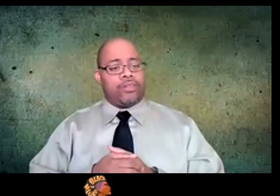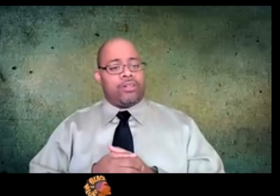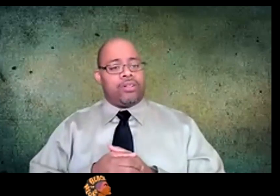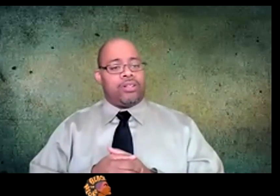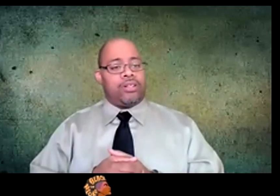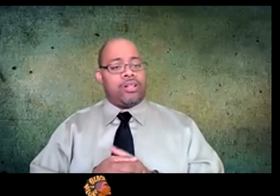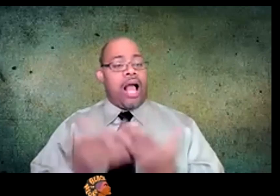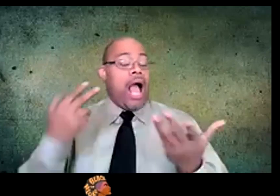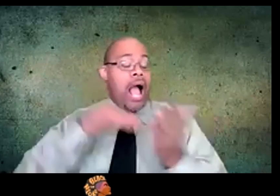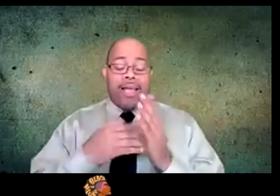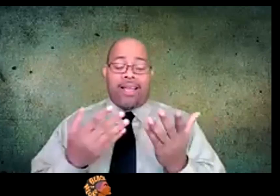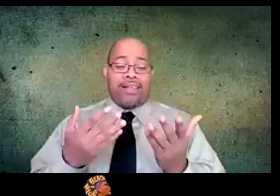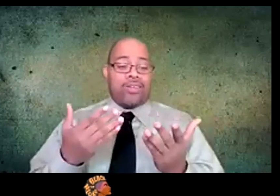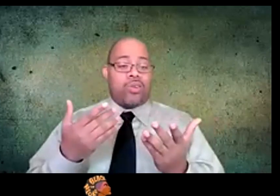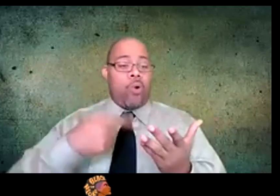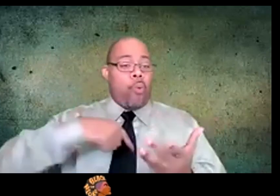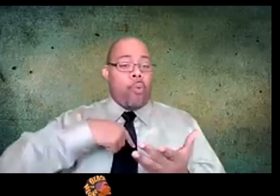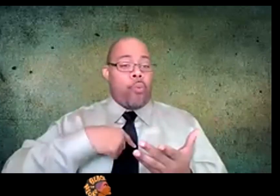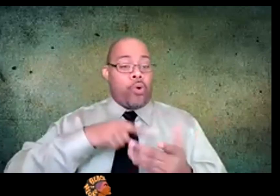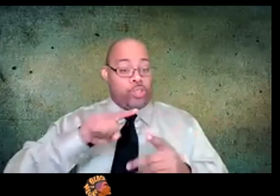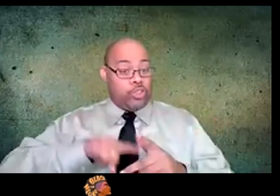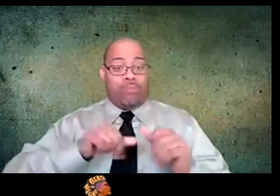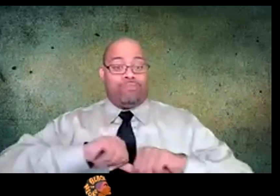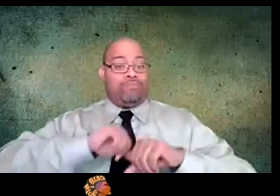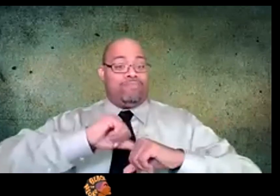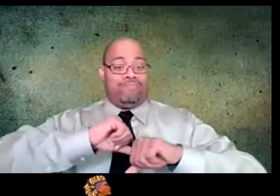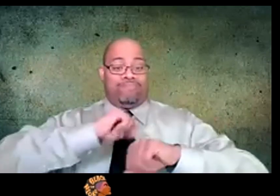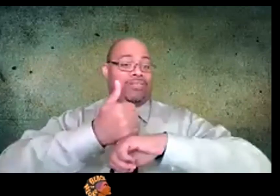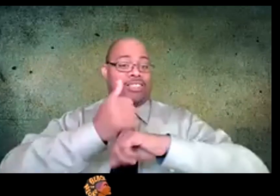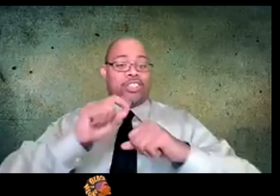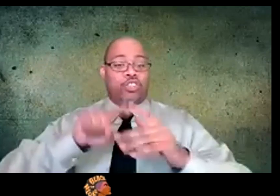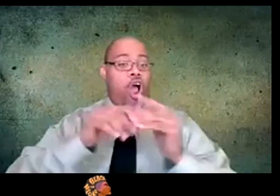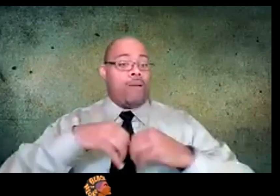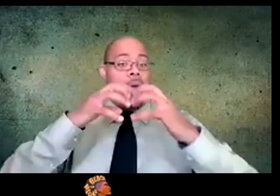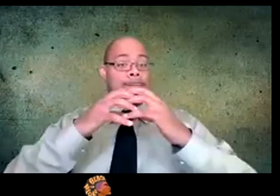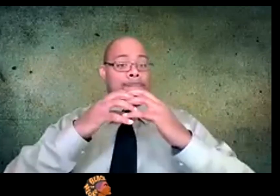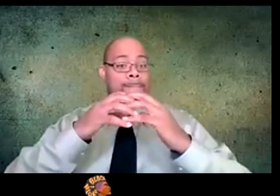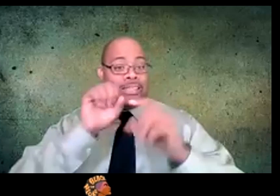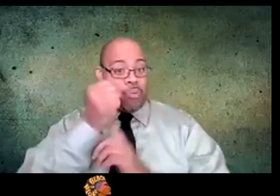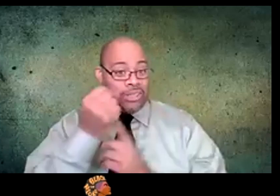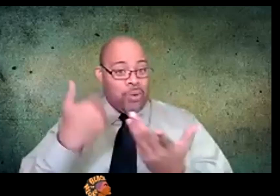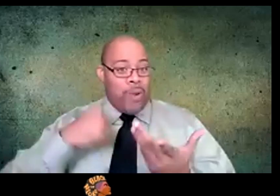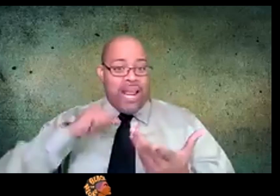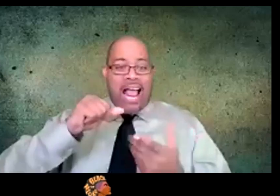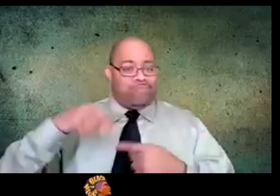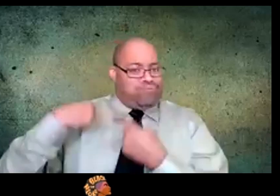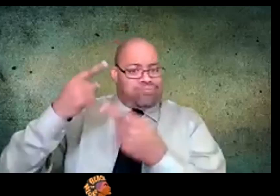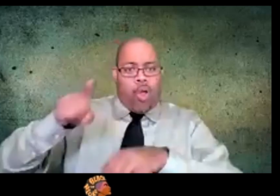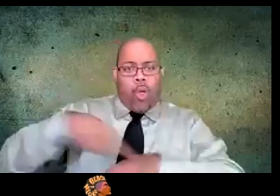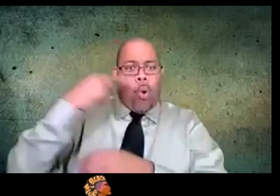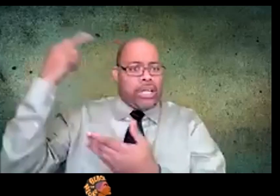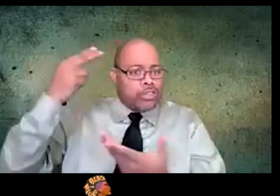so I mean, again, we're in a startup situation. So, and even though we haven't been around a super